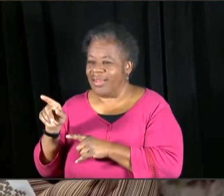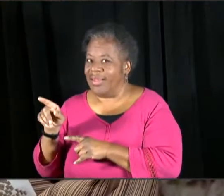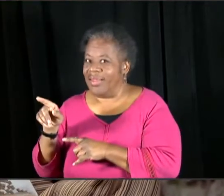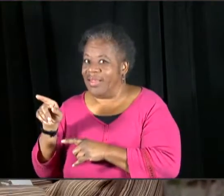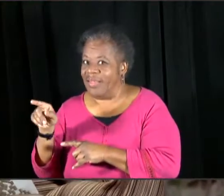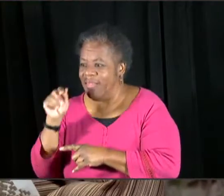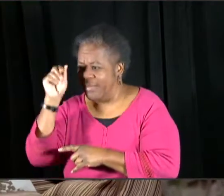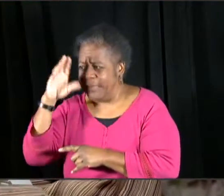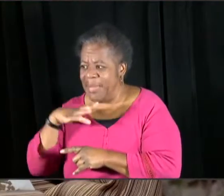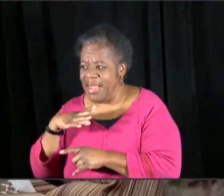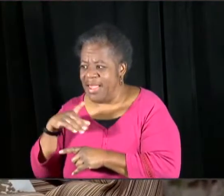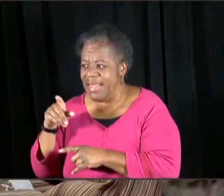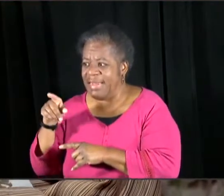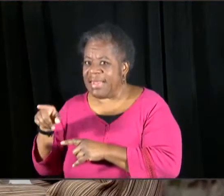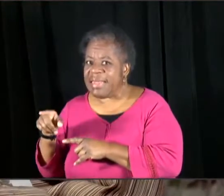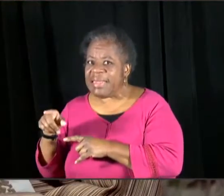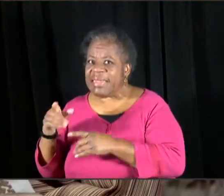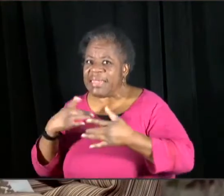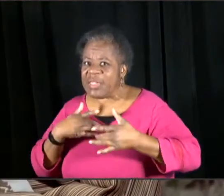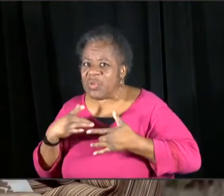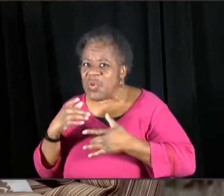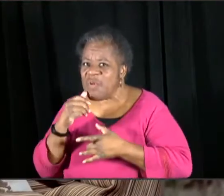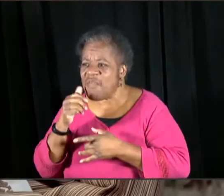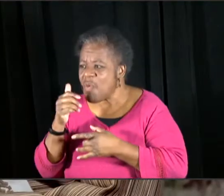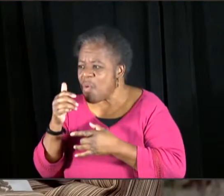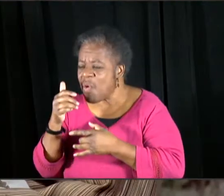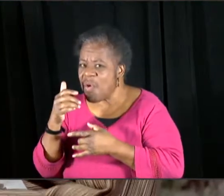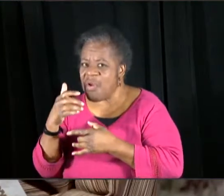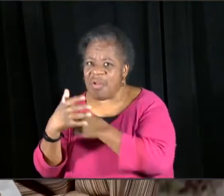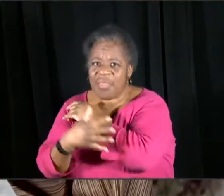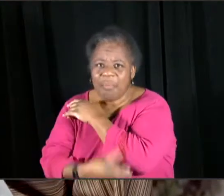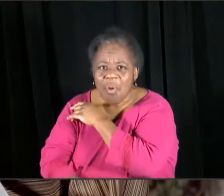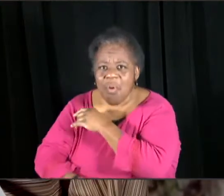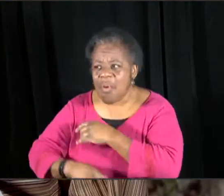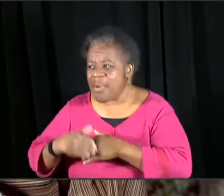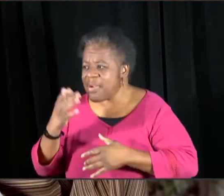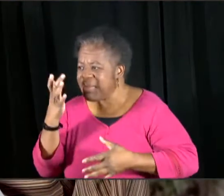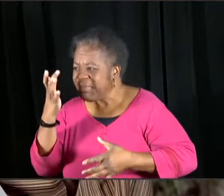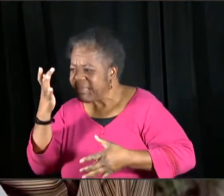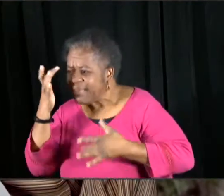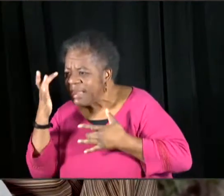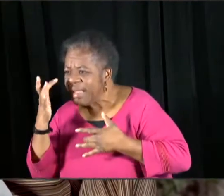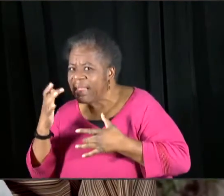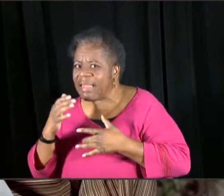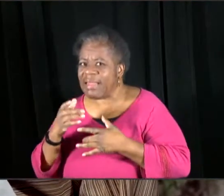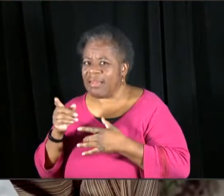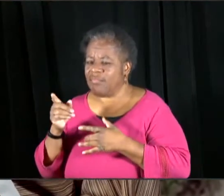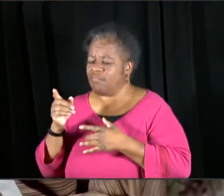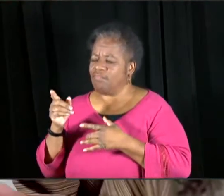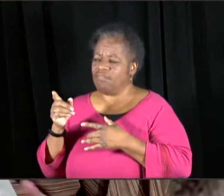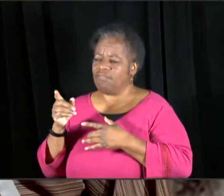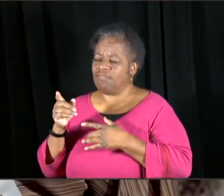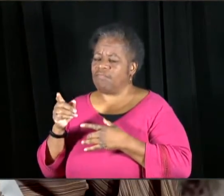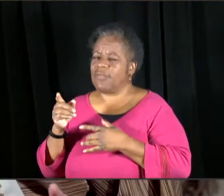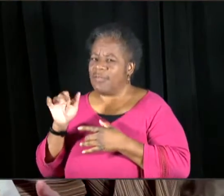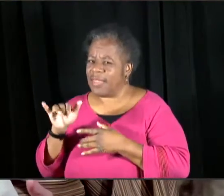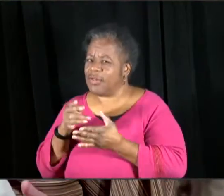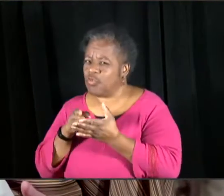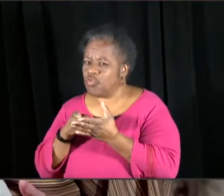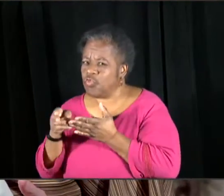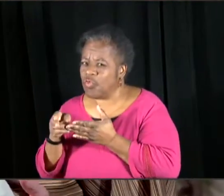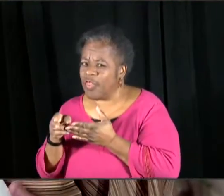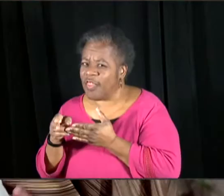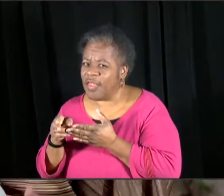true, his concern for the poor, for the sick, for people that others overlooked, I had to